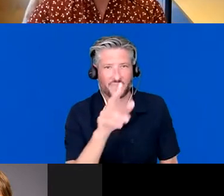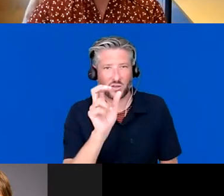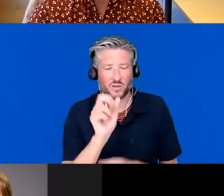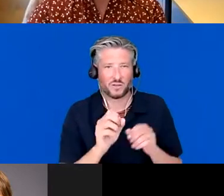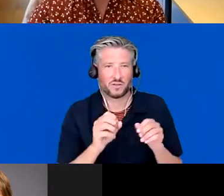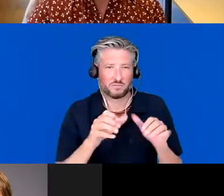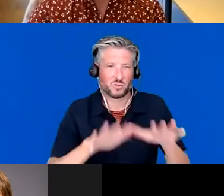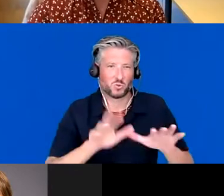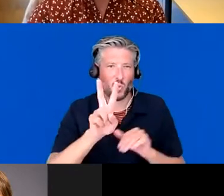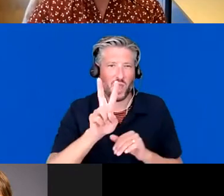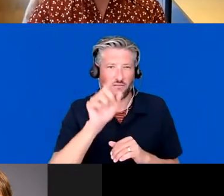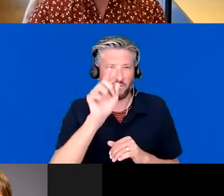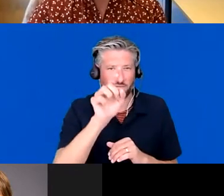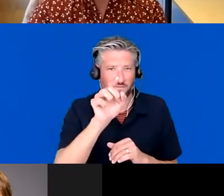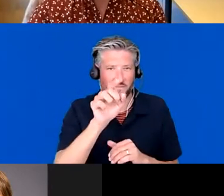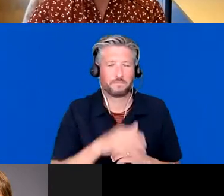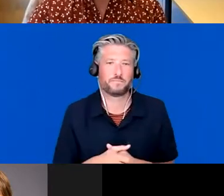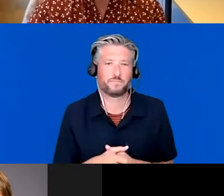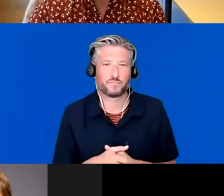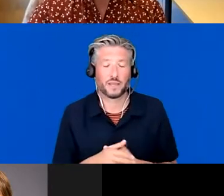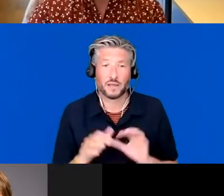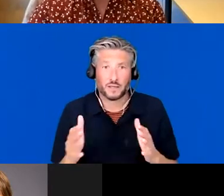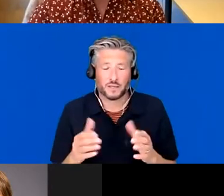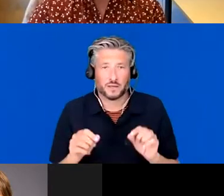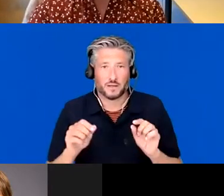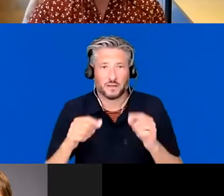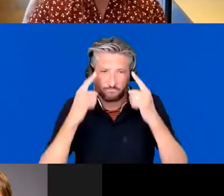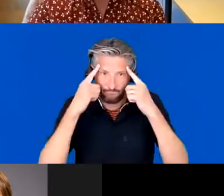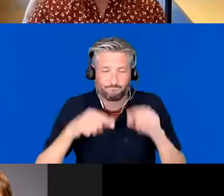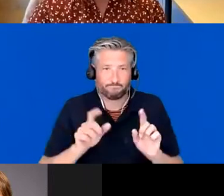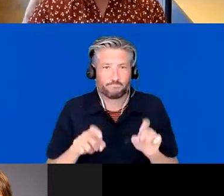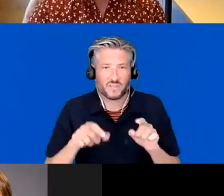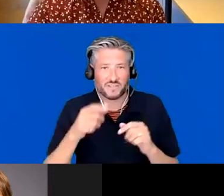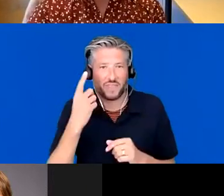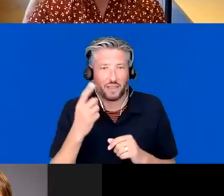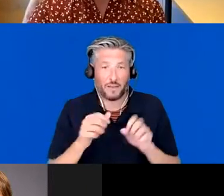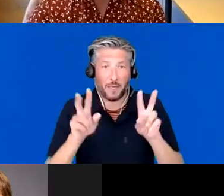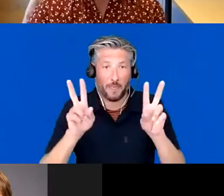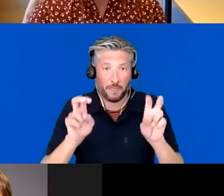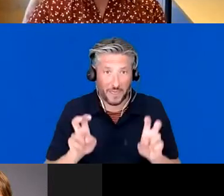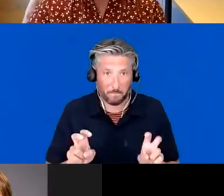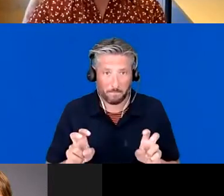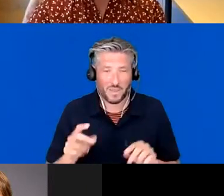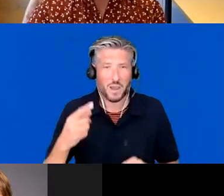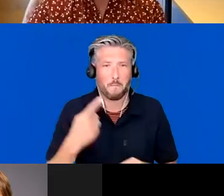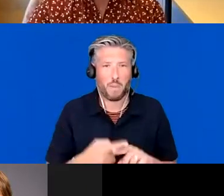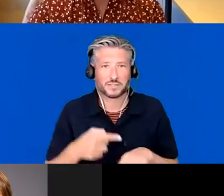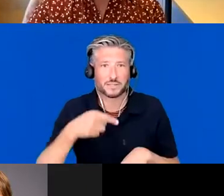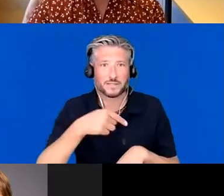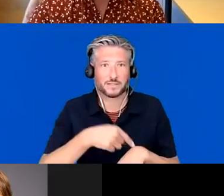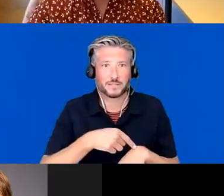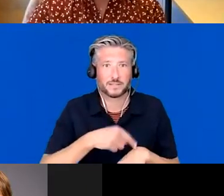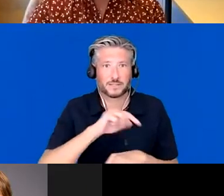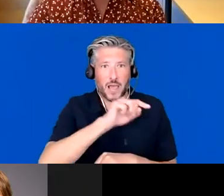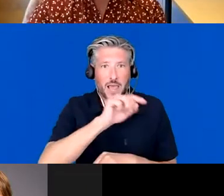theme and time zone. And in cases of conflict, time zone trumped theme. But it worked